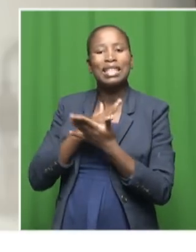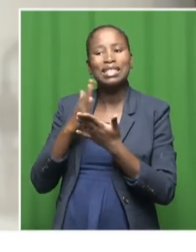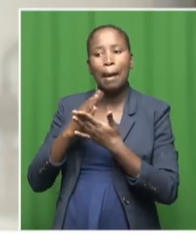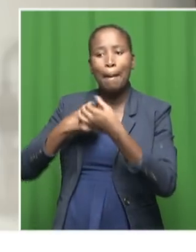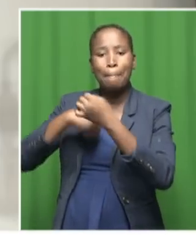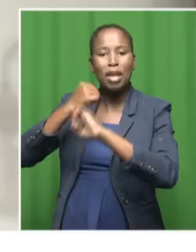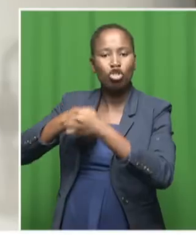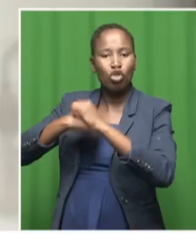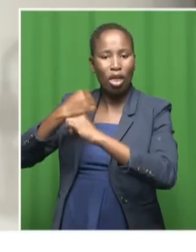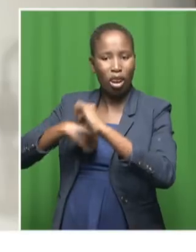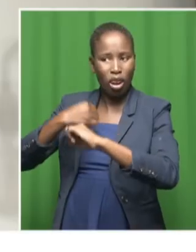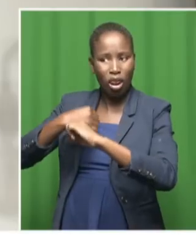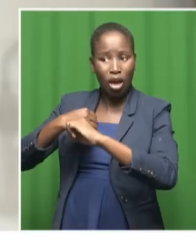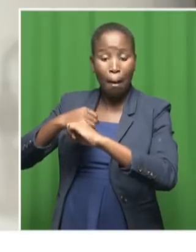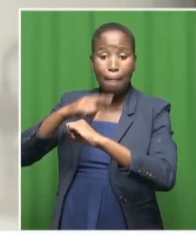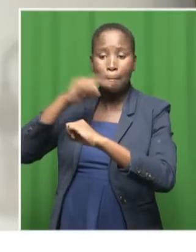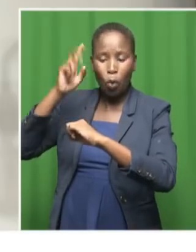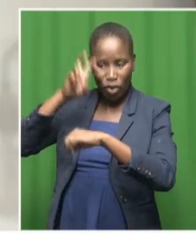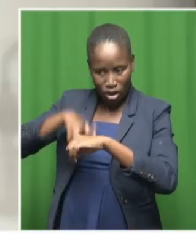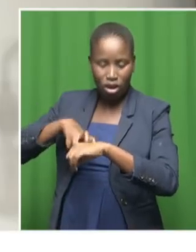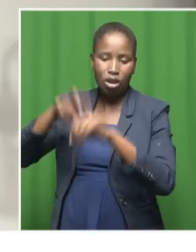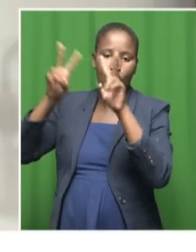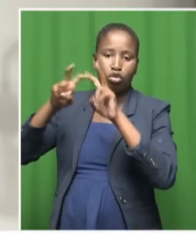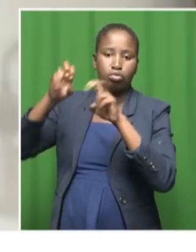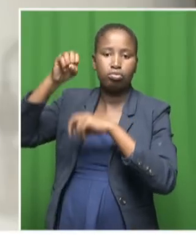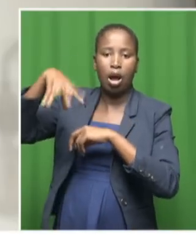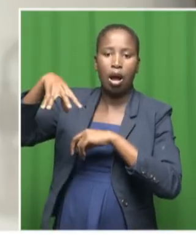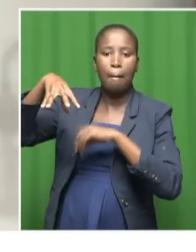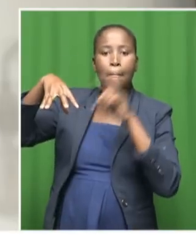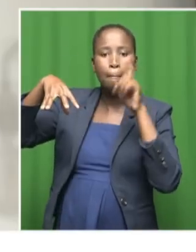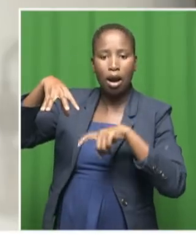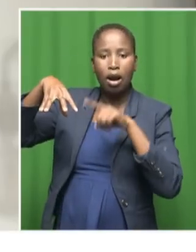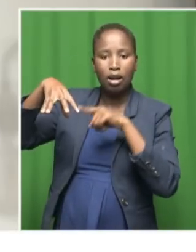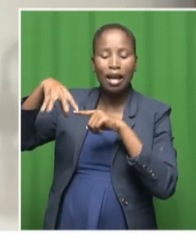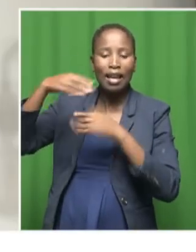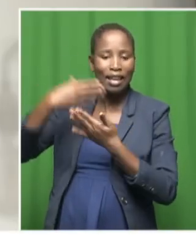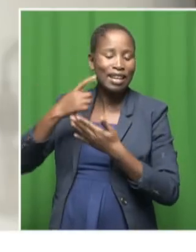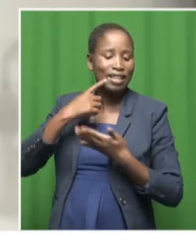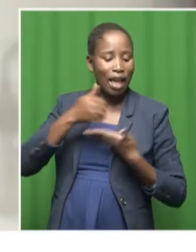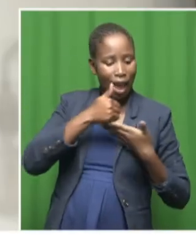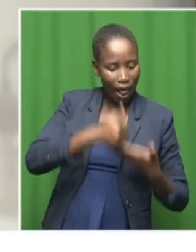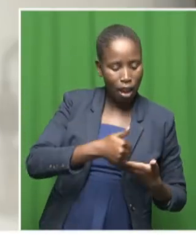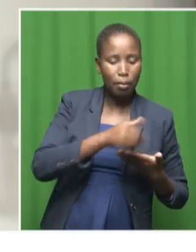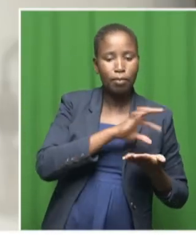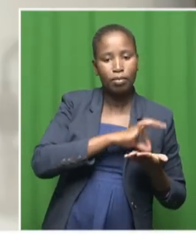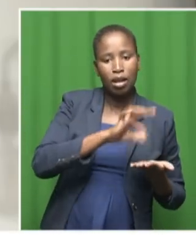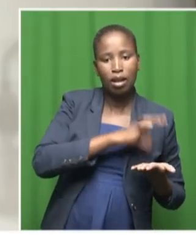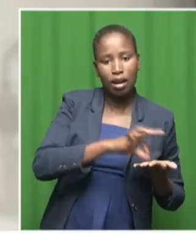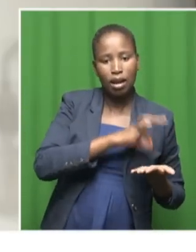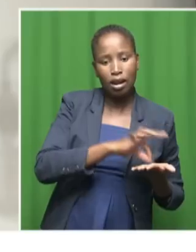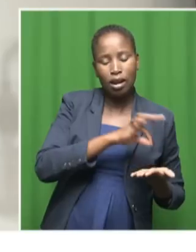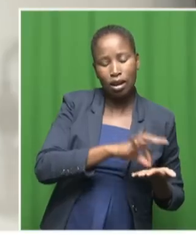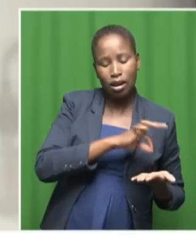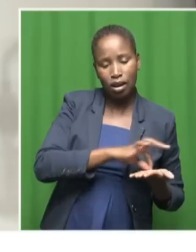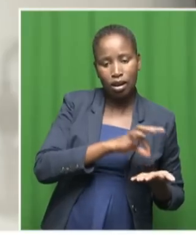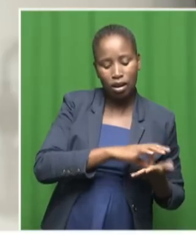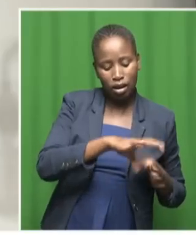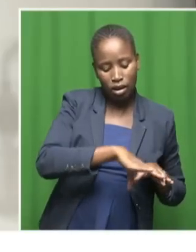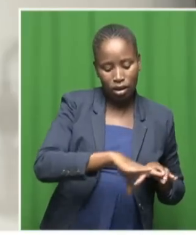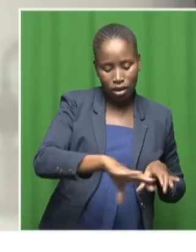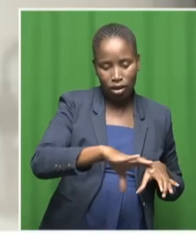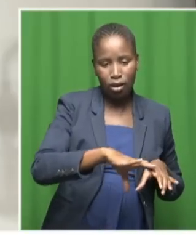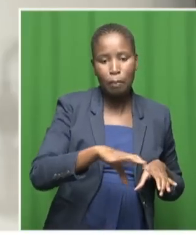and off and have interrupted power supplies. So we've gone and fitted all of our pump stations across our reticulation